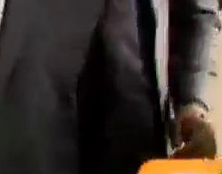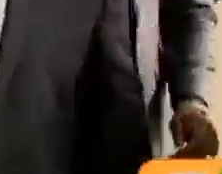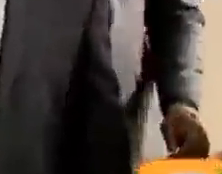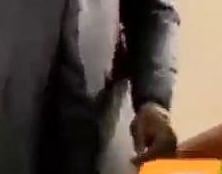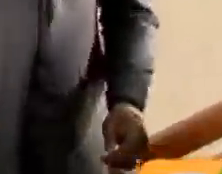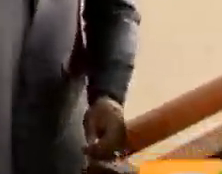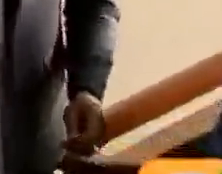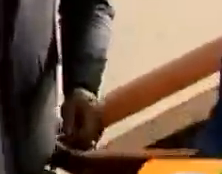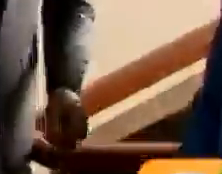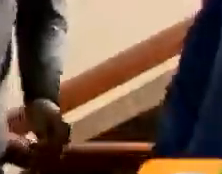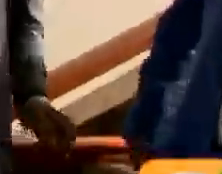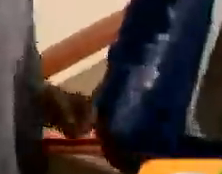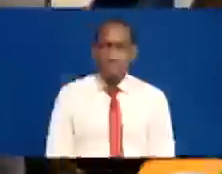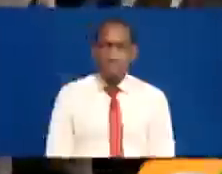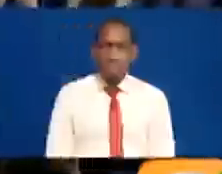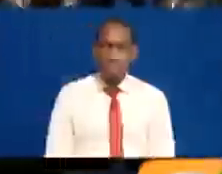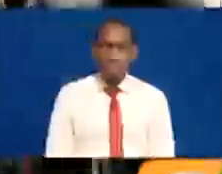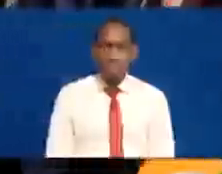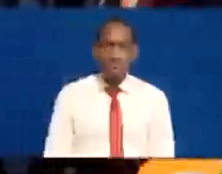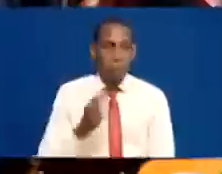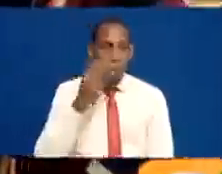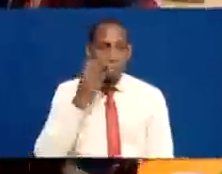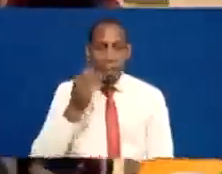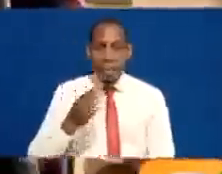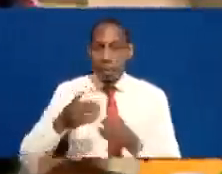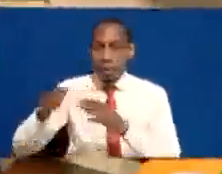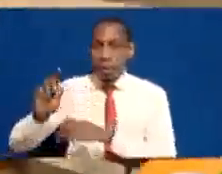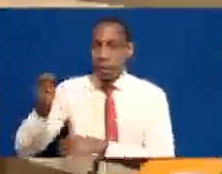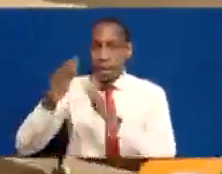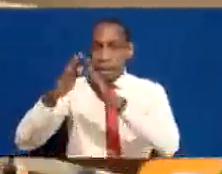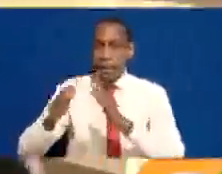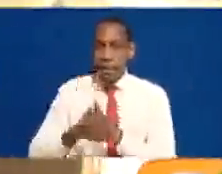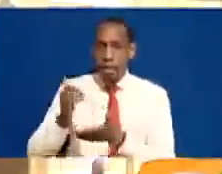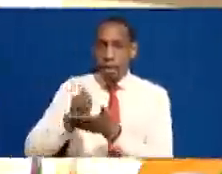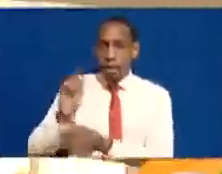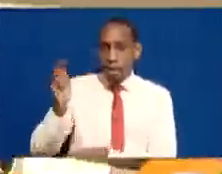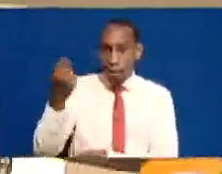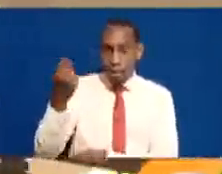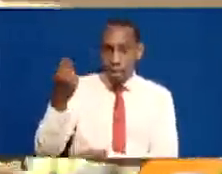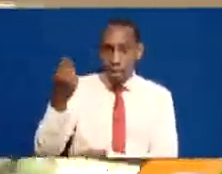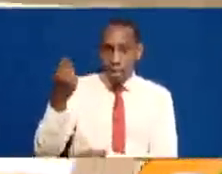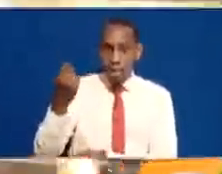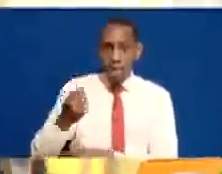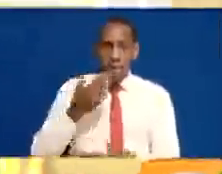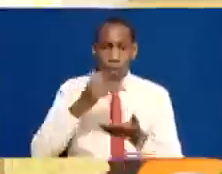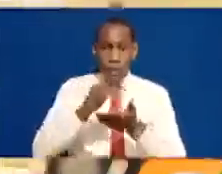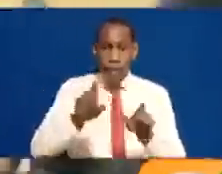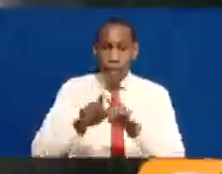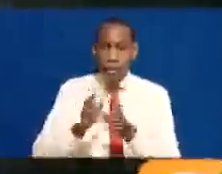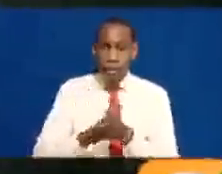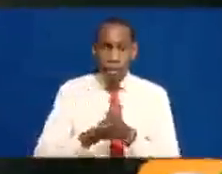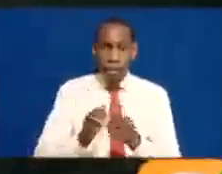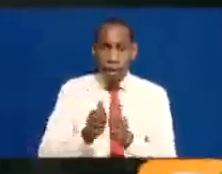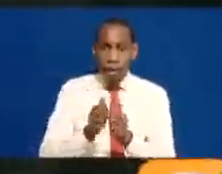Sources say that CS Matiang'i has since been away from Harambee House, the office of the president. In the letter, he